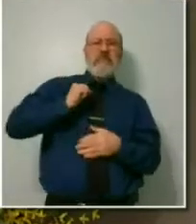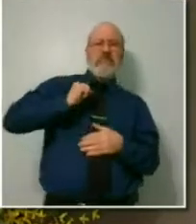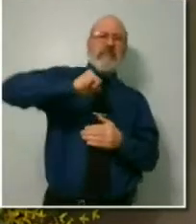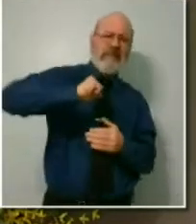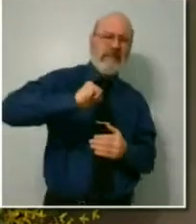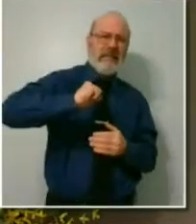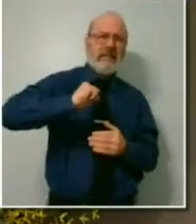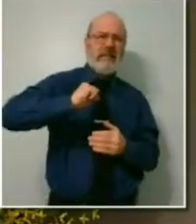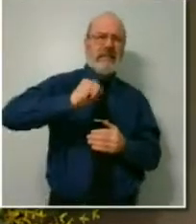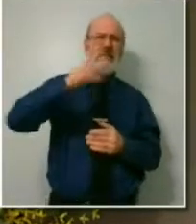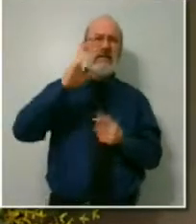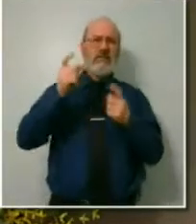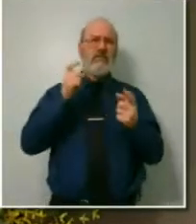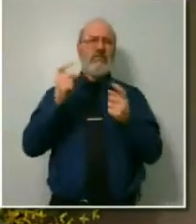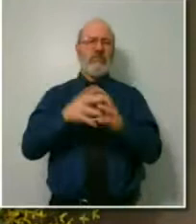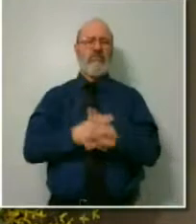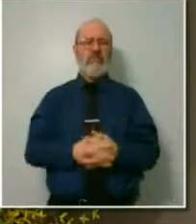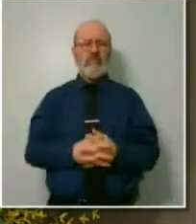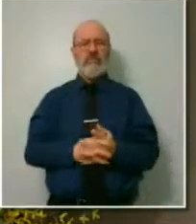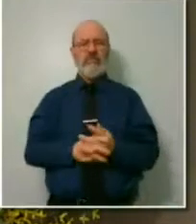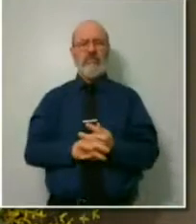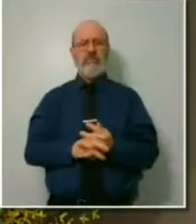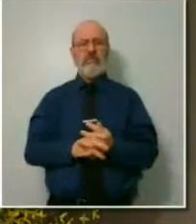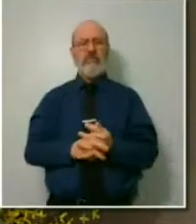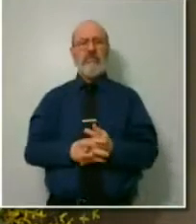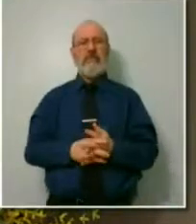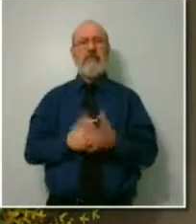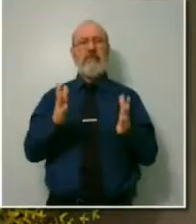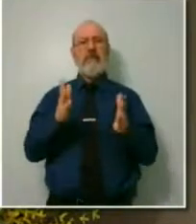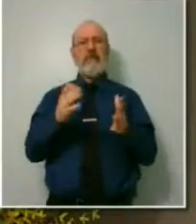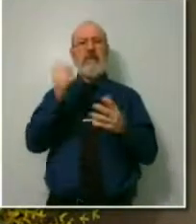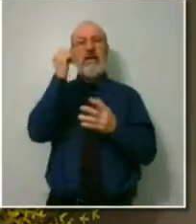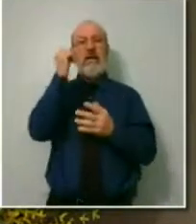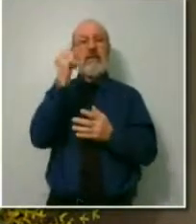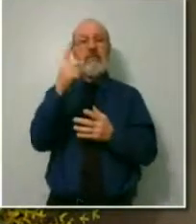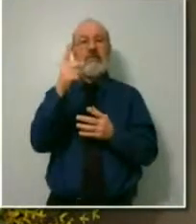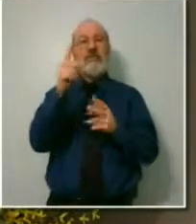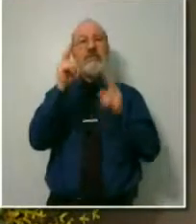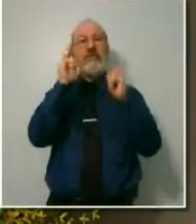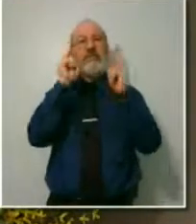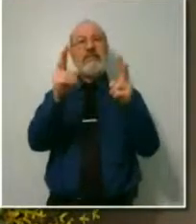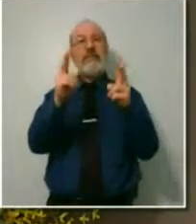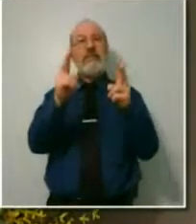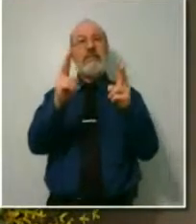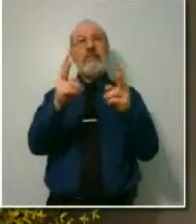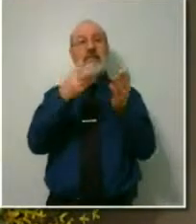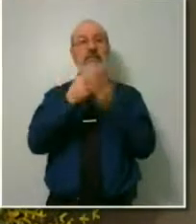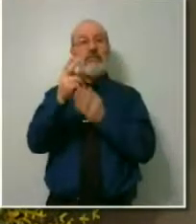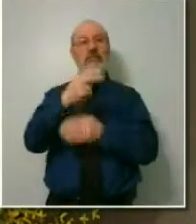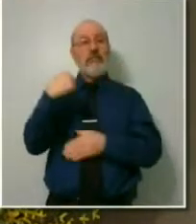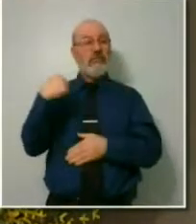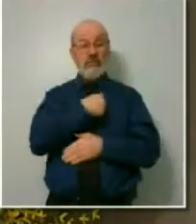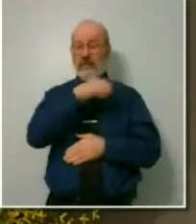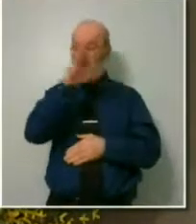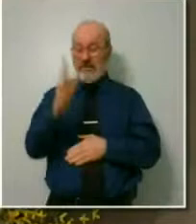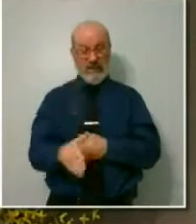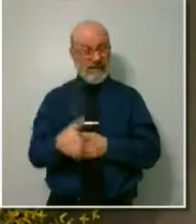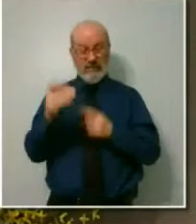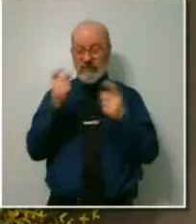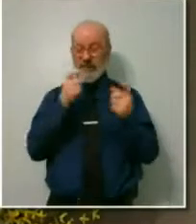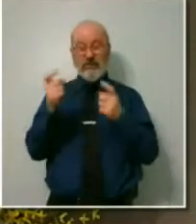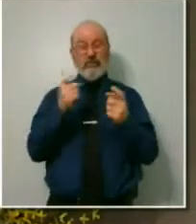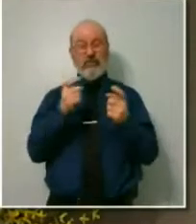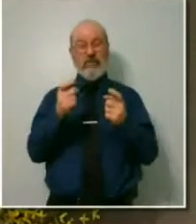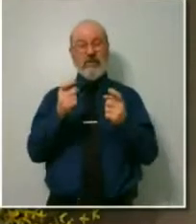God's control. Let's recognize the truth. We've never, ever been in control, even when